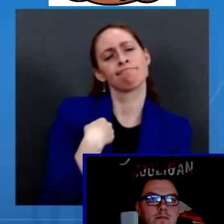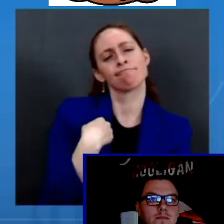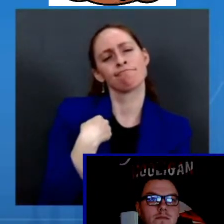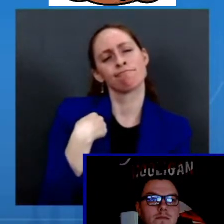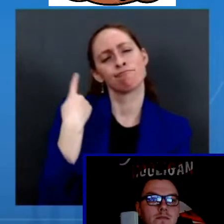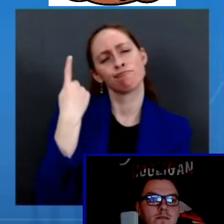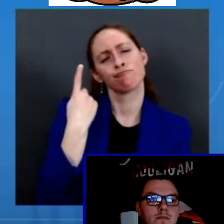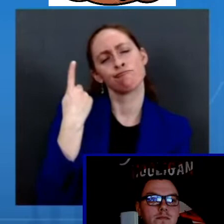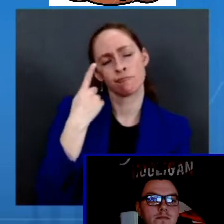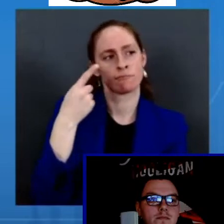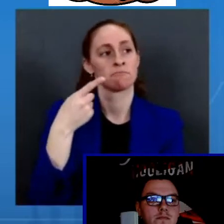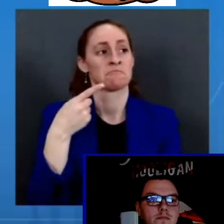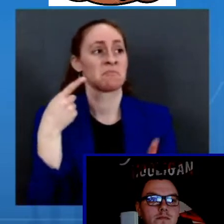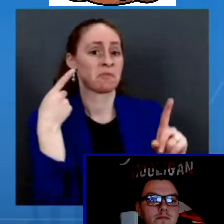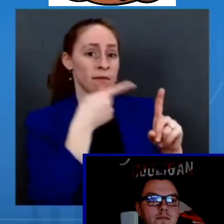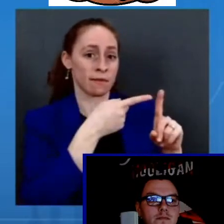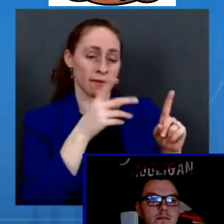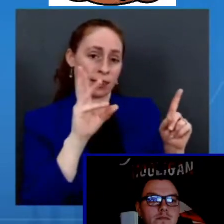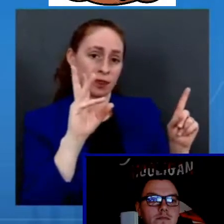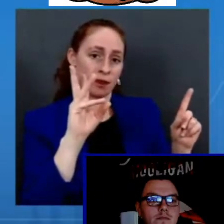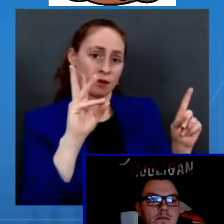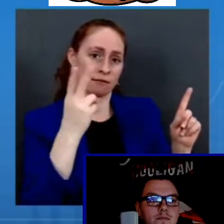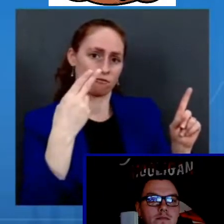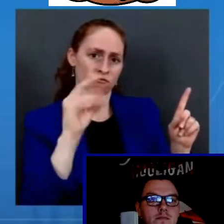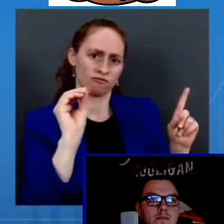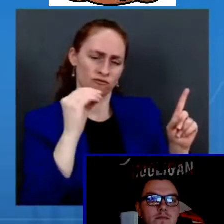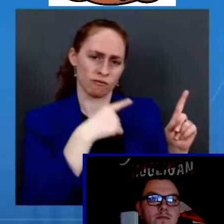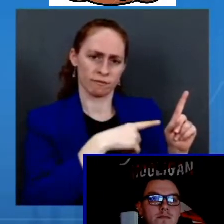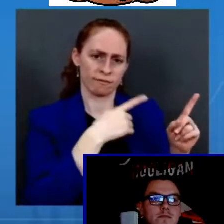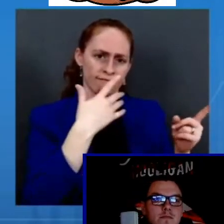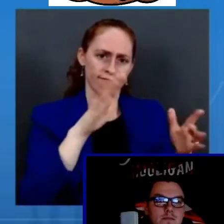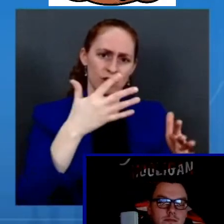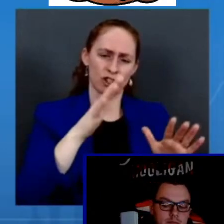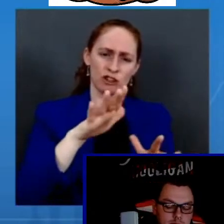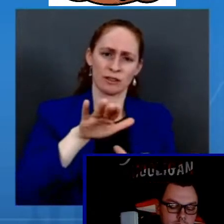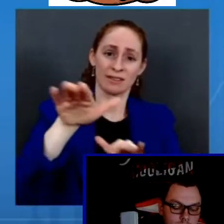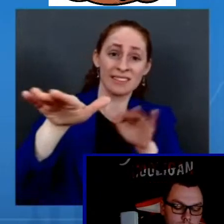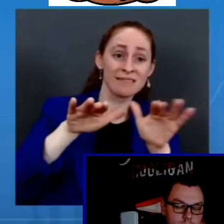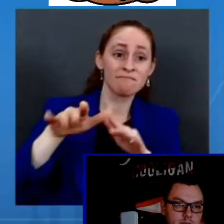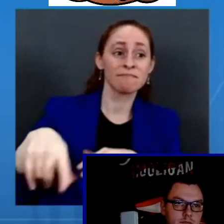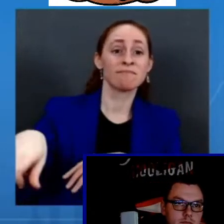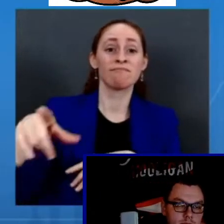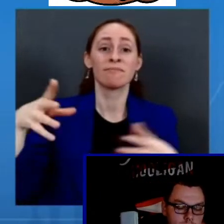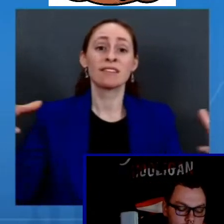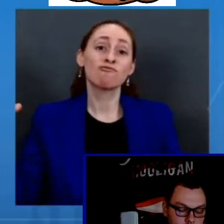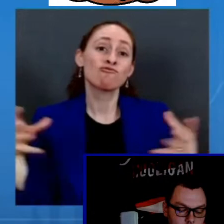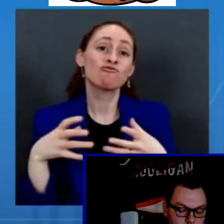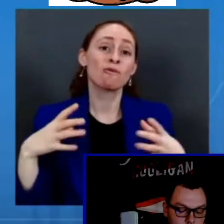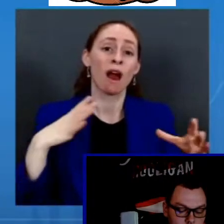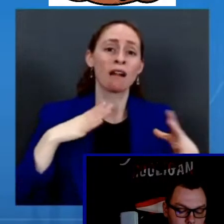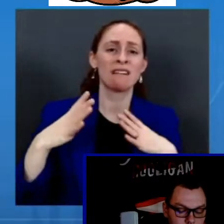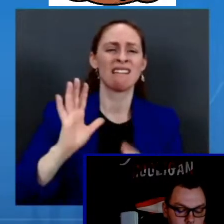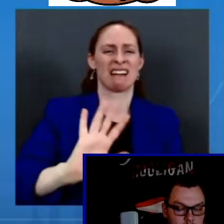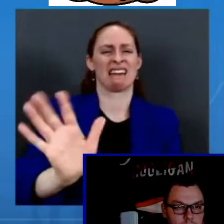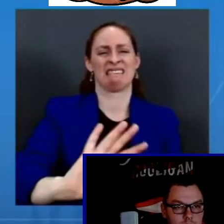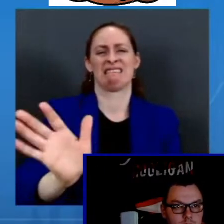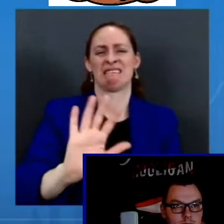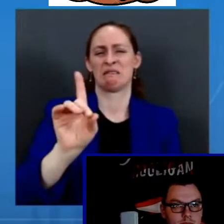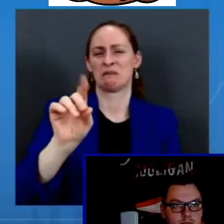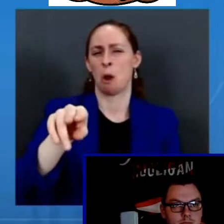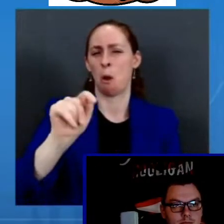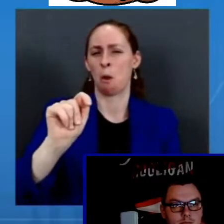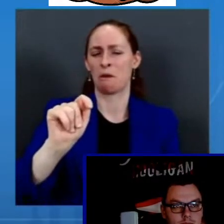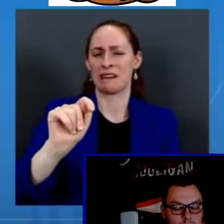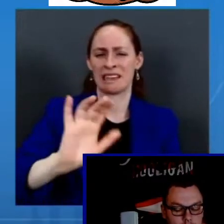holiday plans. Why isn't the US government doing that also? And also, where is the CDC on modifying